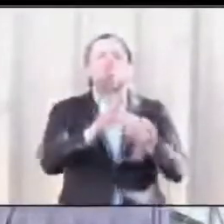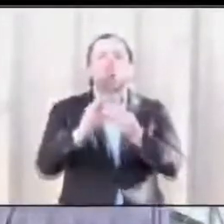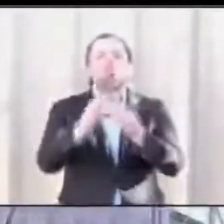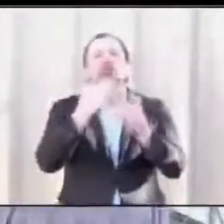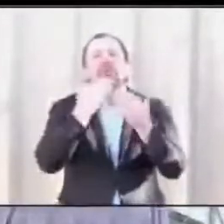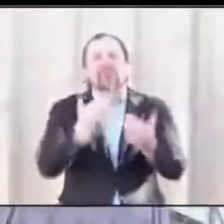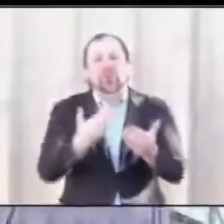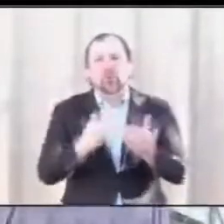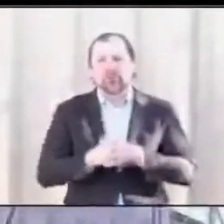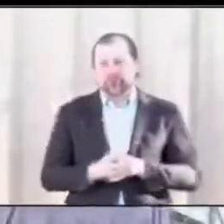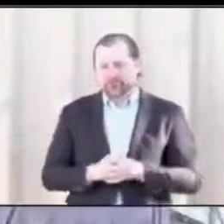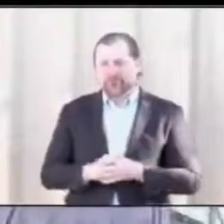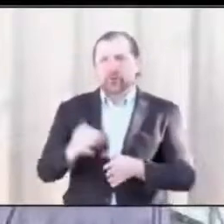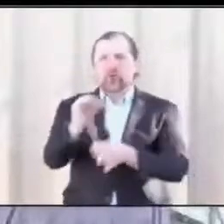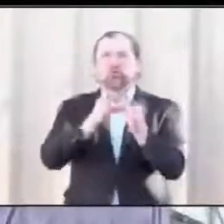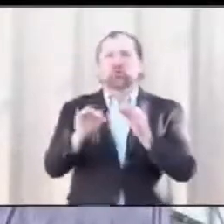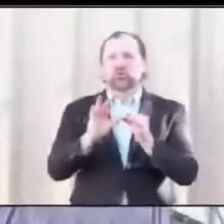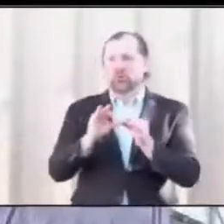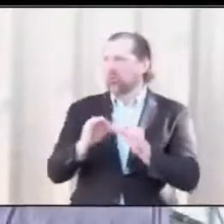time.